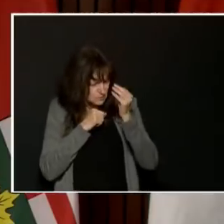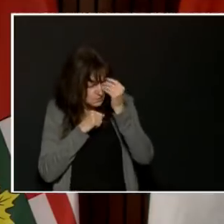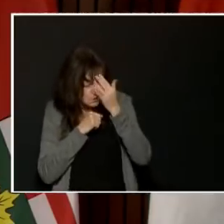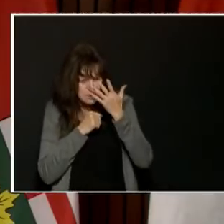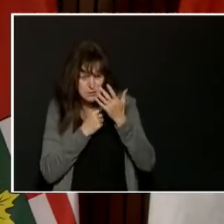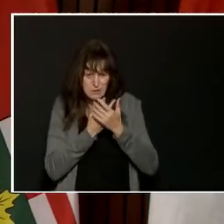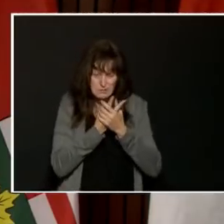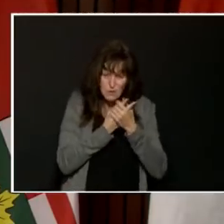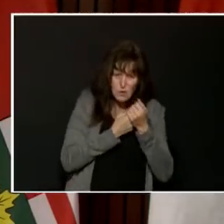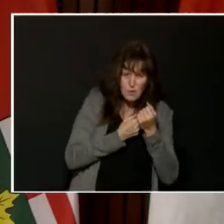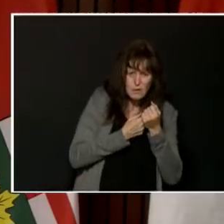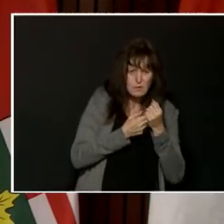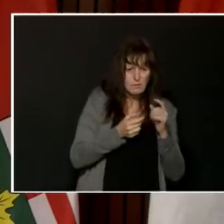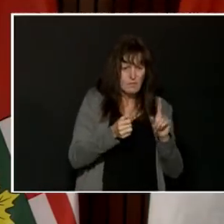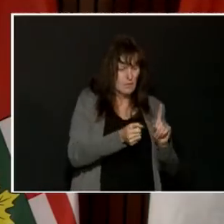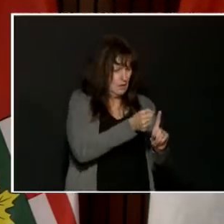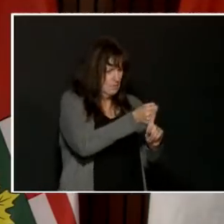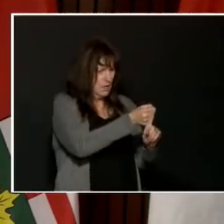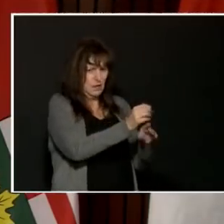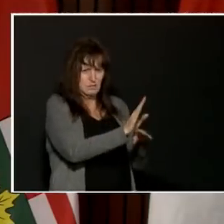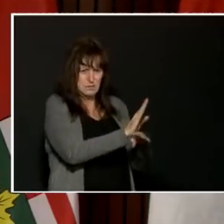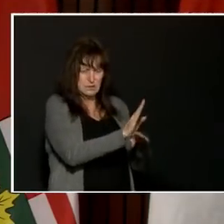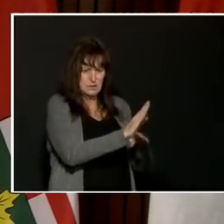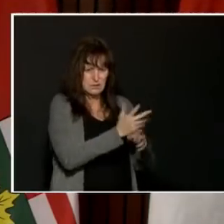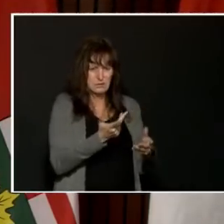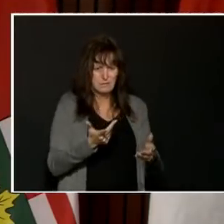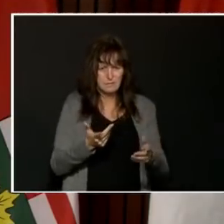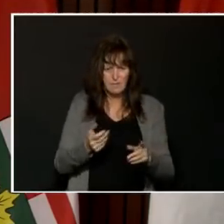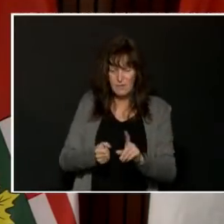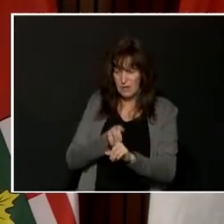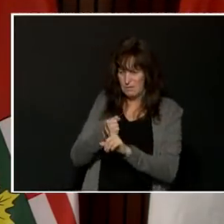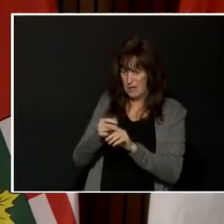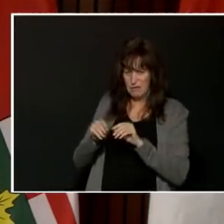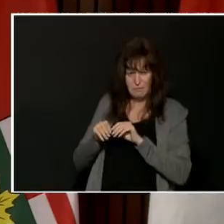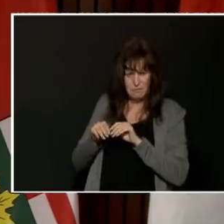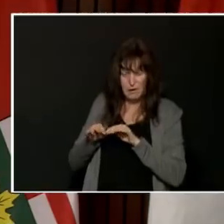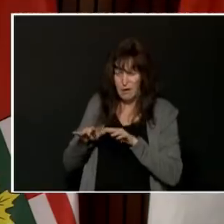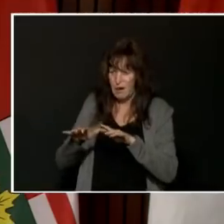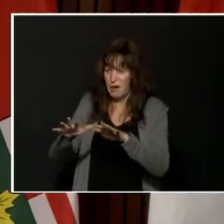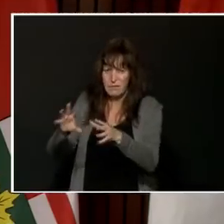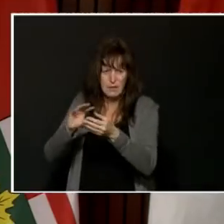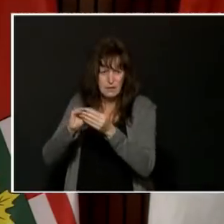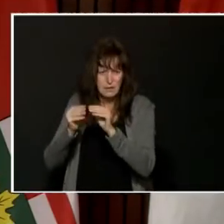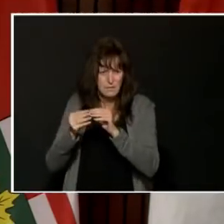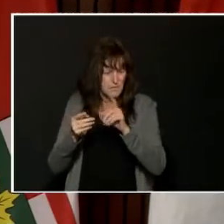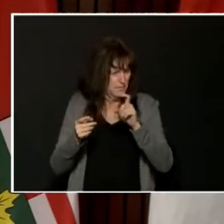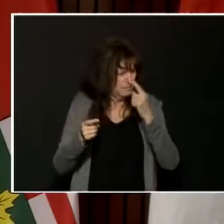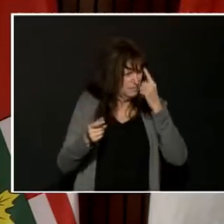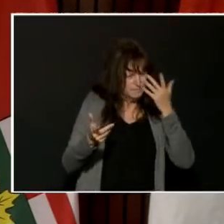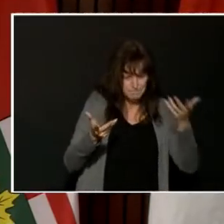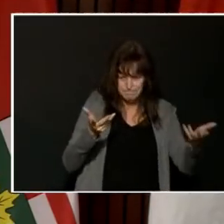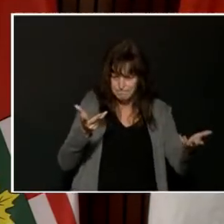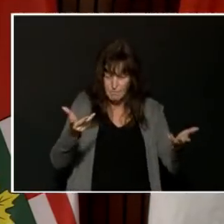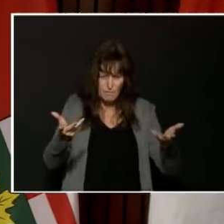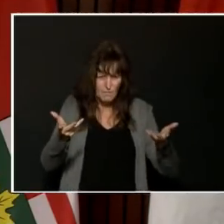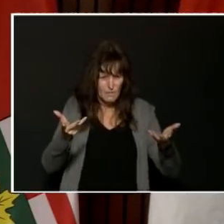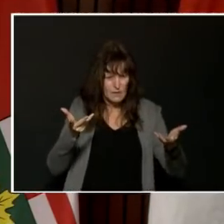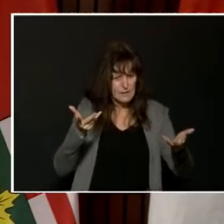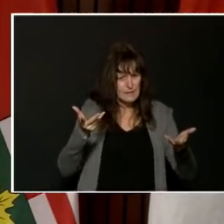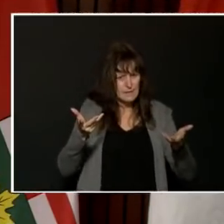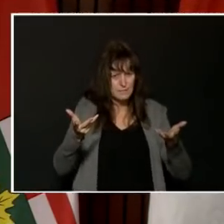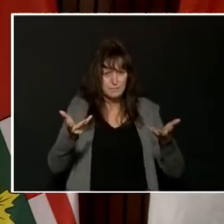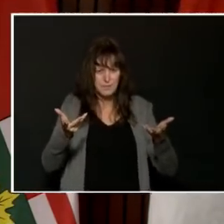on these businesses and the impact on the spread of the pandemic. And it's not a question I'd ever want to be faced with making a decision